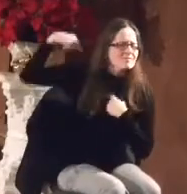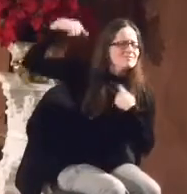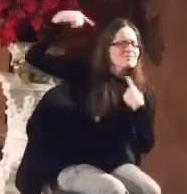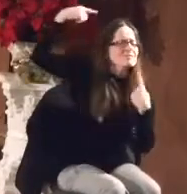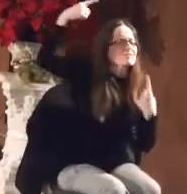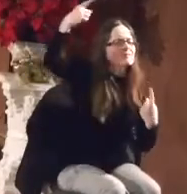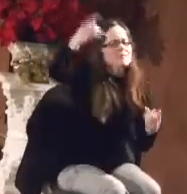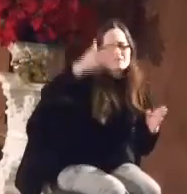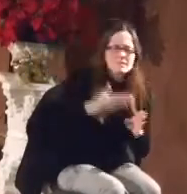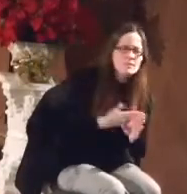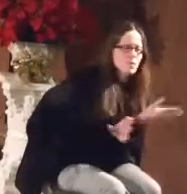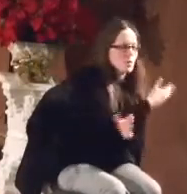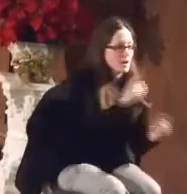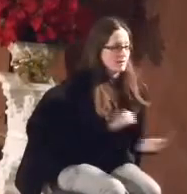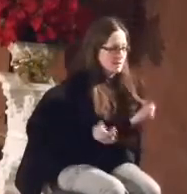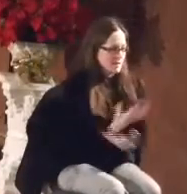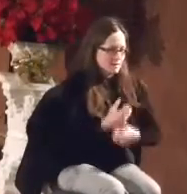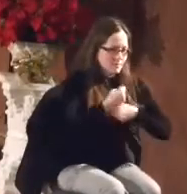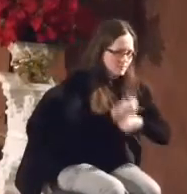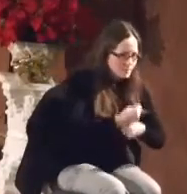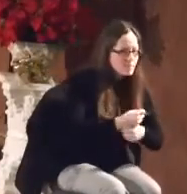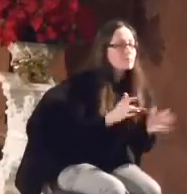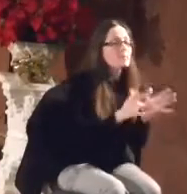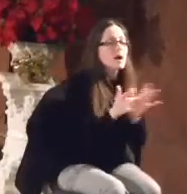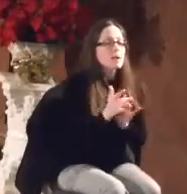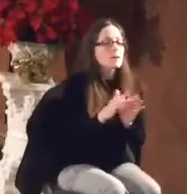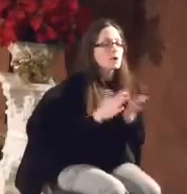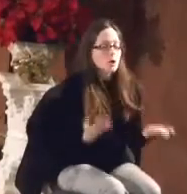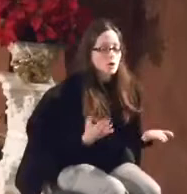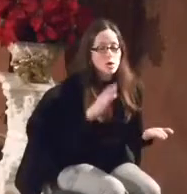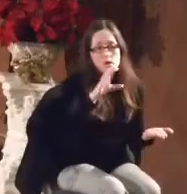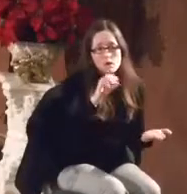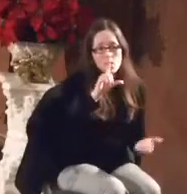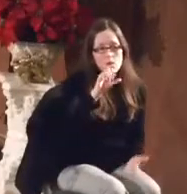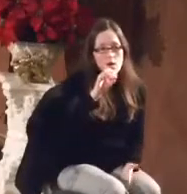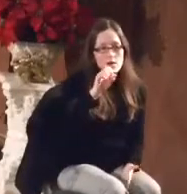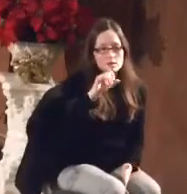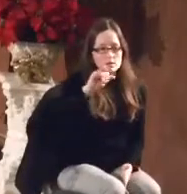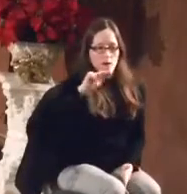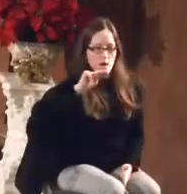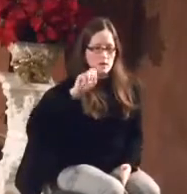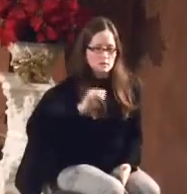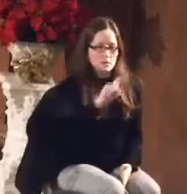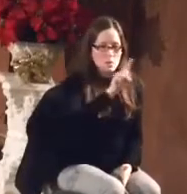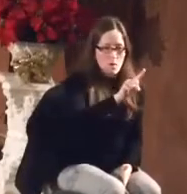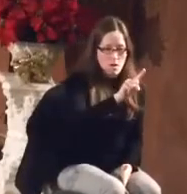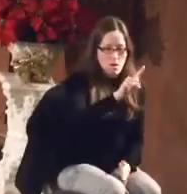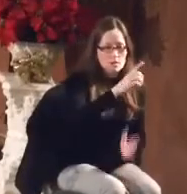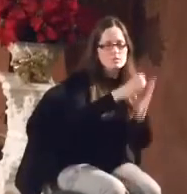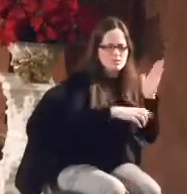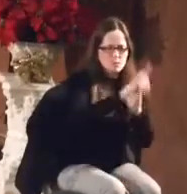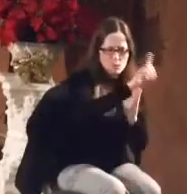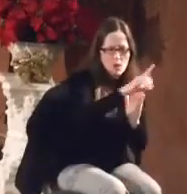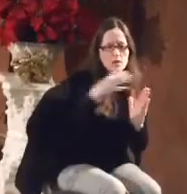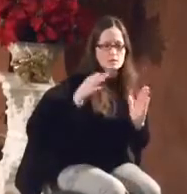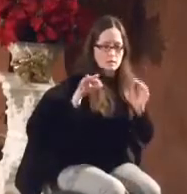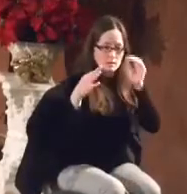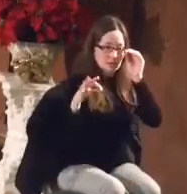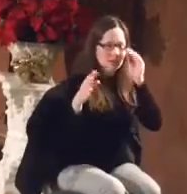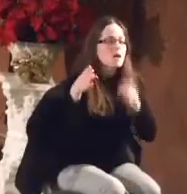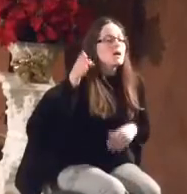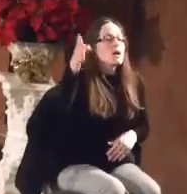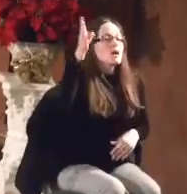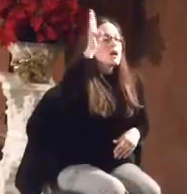Bible tells us this in Colossians 1:19, for God was pleased to have all his fullness